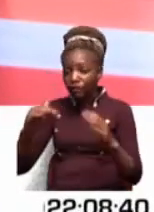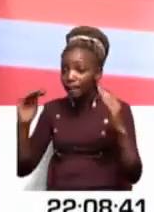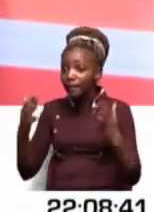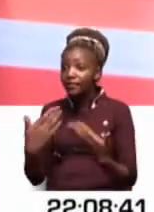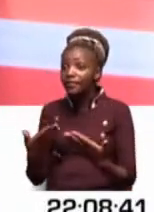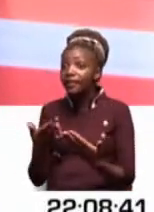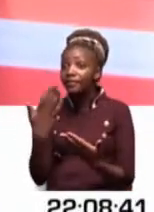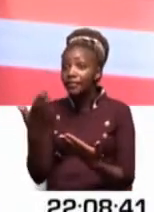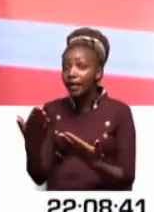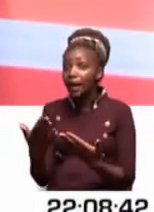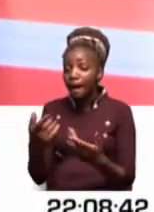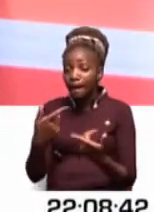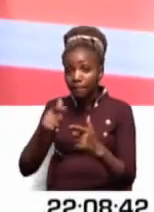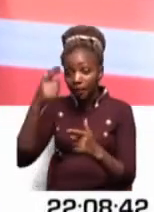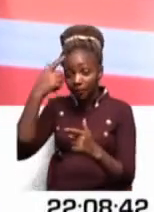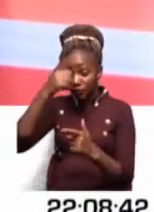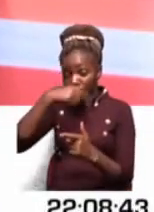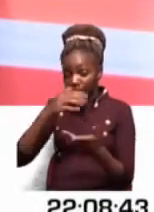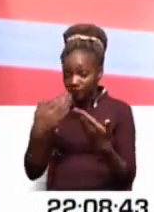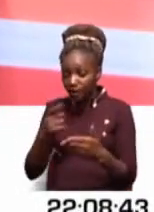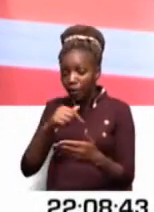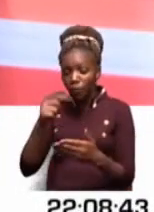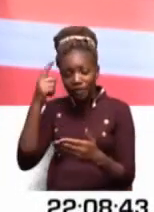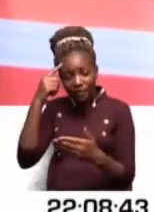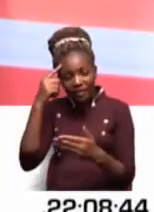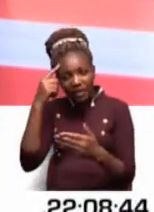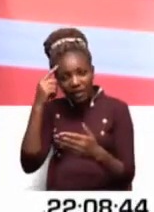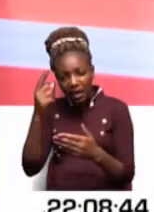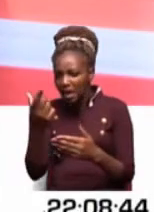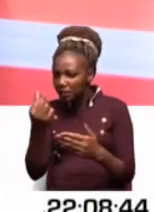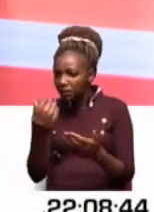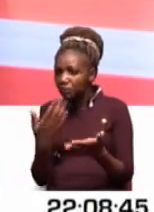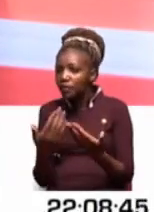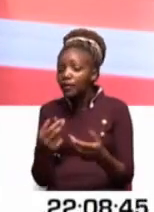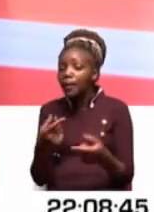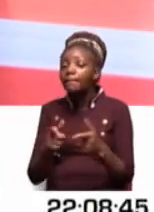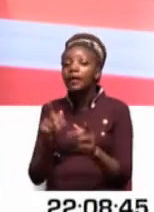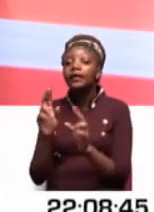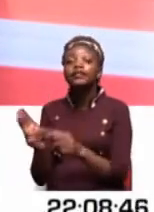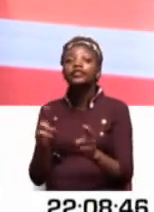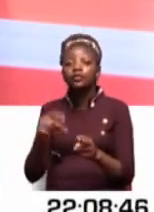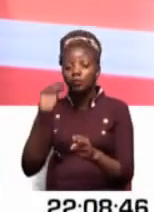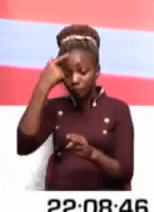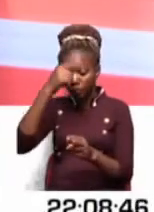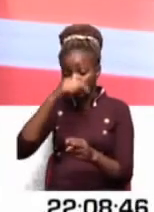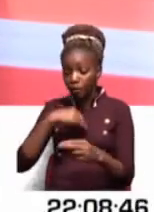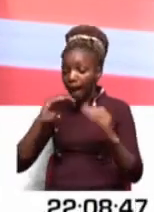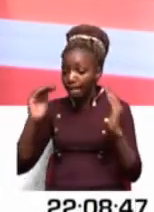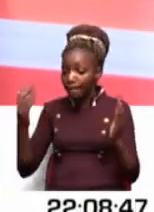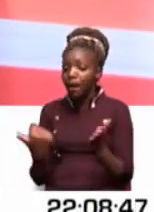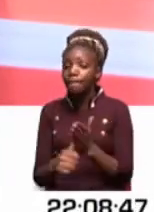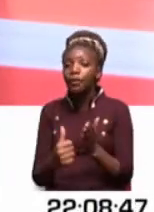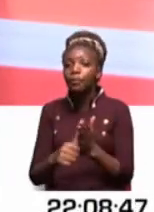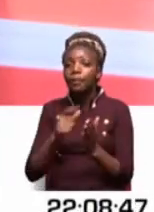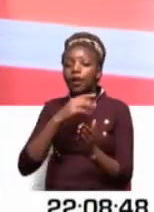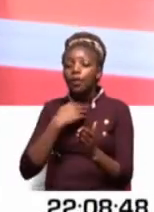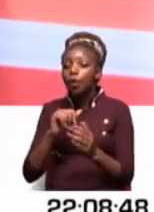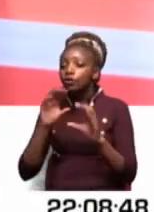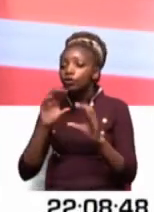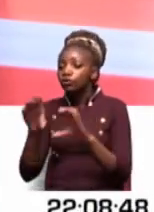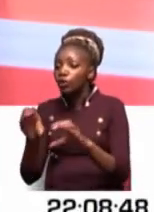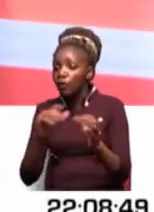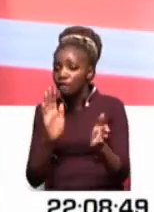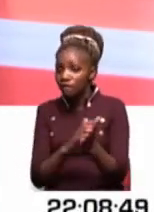For us here, we still think it's a small thing, and it's normal for us because we have bigger problems and we really want to move fast. But I also want to tell you that